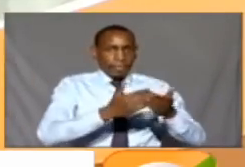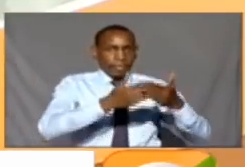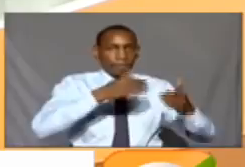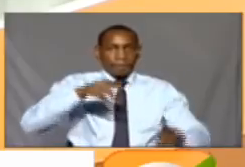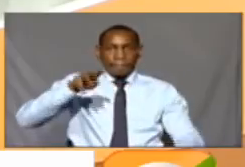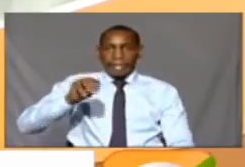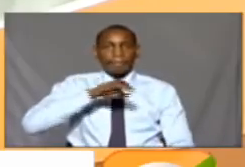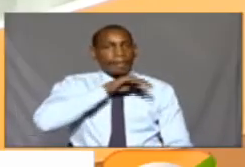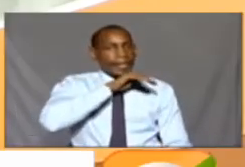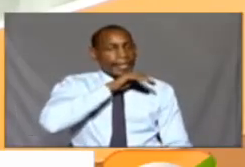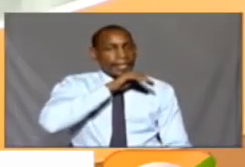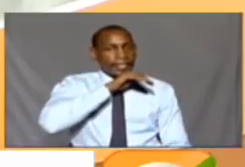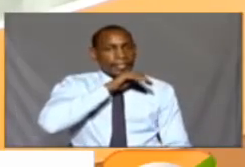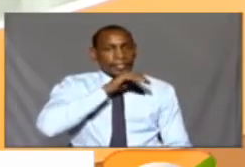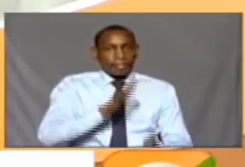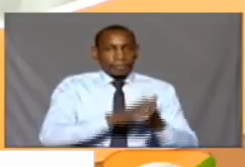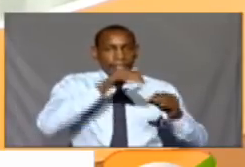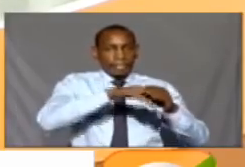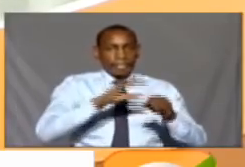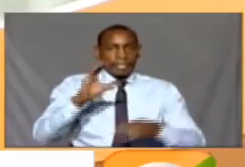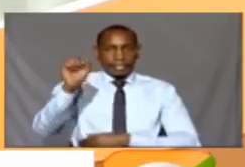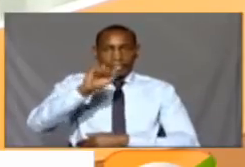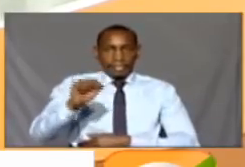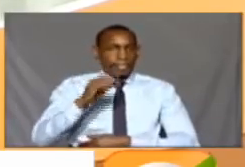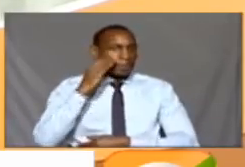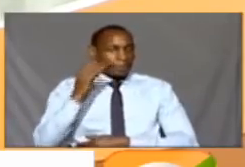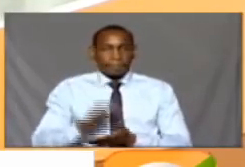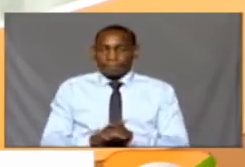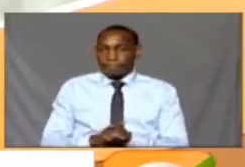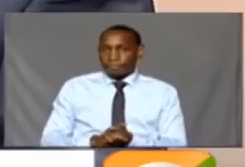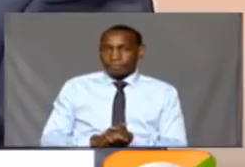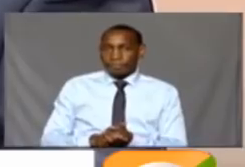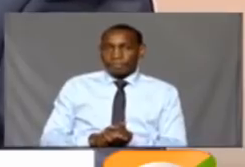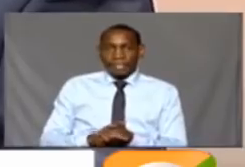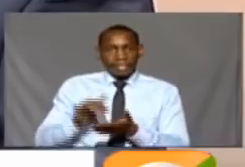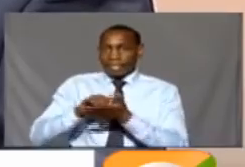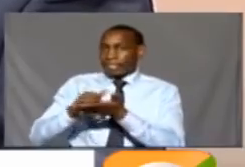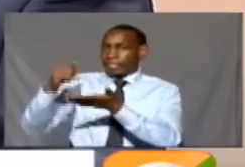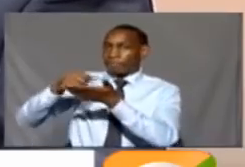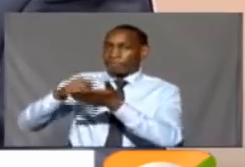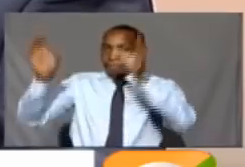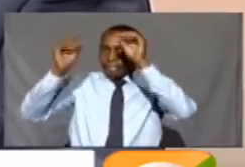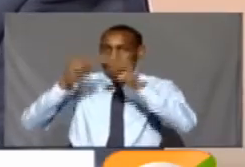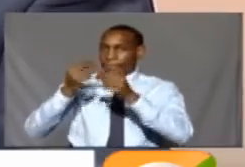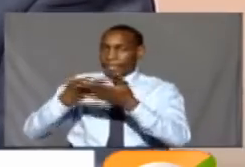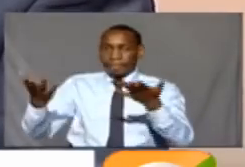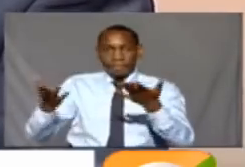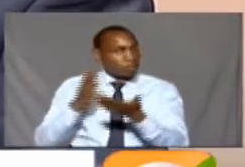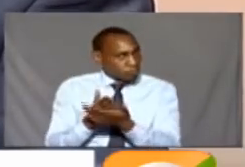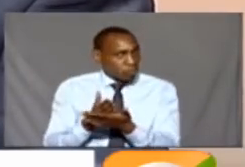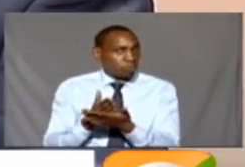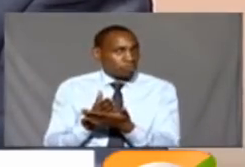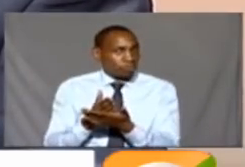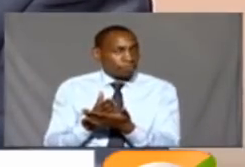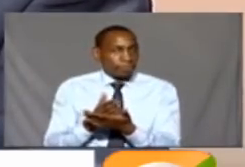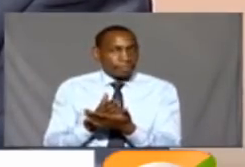Odinga, interior CS Dr. Matiang. You mean I'm that careless to throw the president's name all over? Surely. So